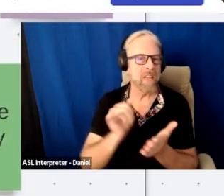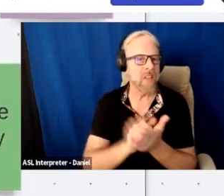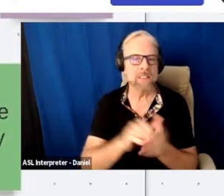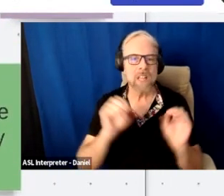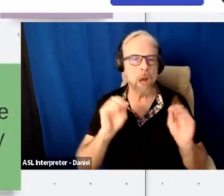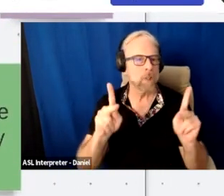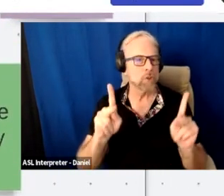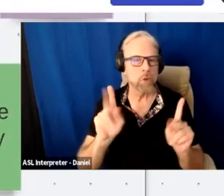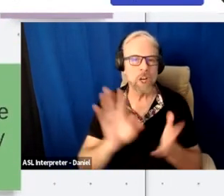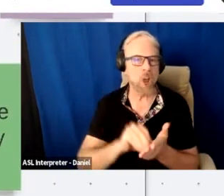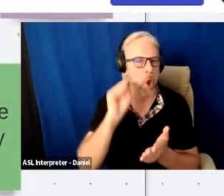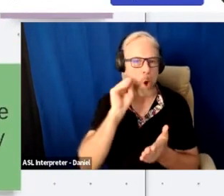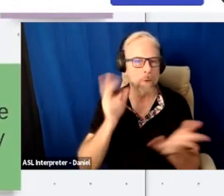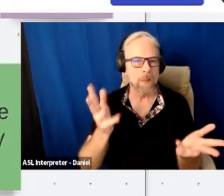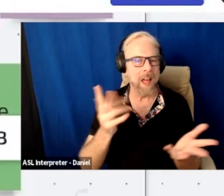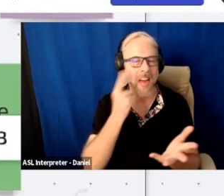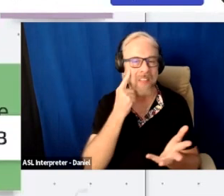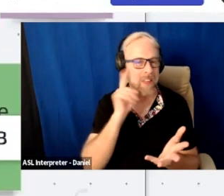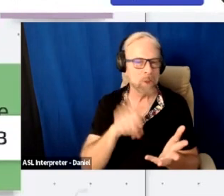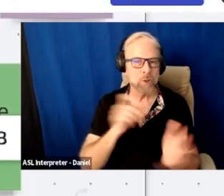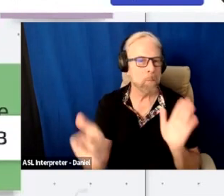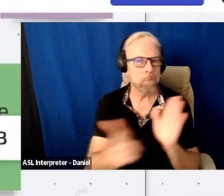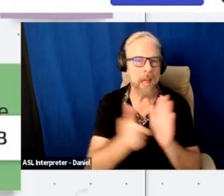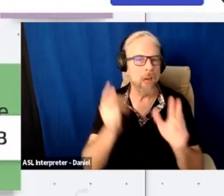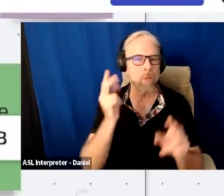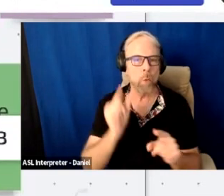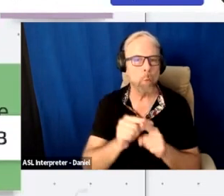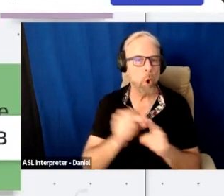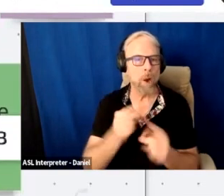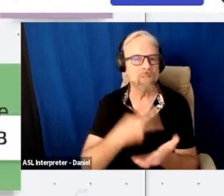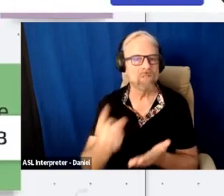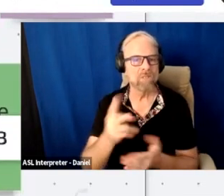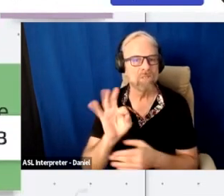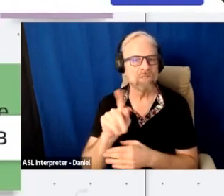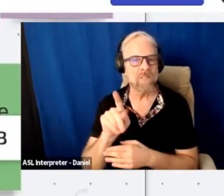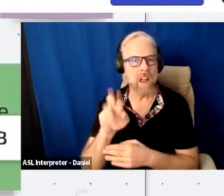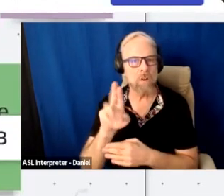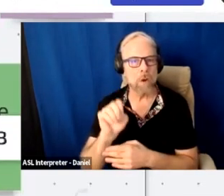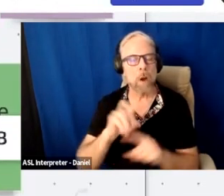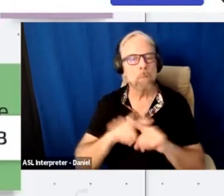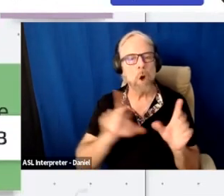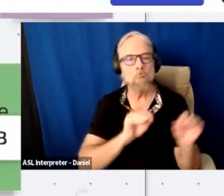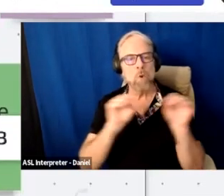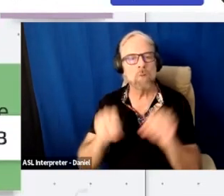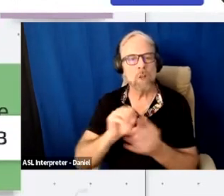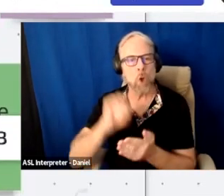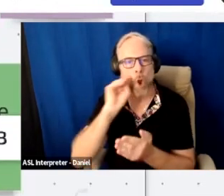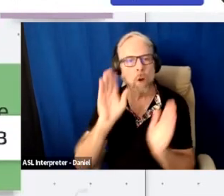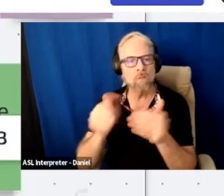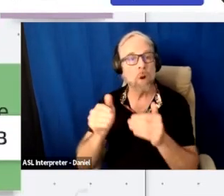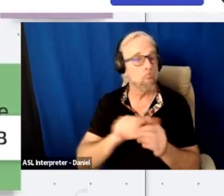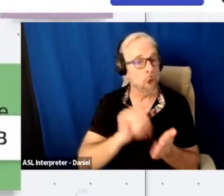I think we should probably ban the word failure, but moving to that learning focus where we're learning from everything that we